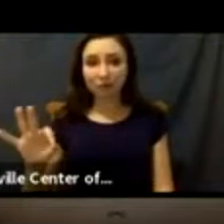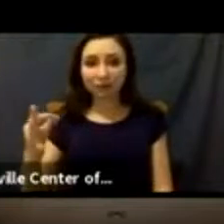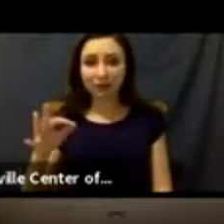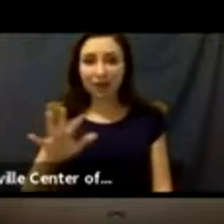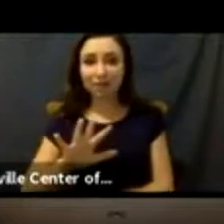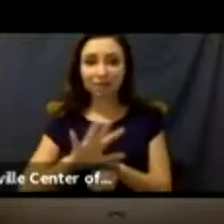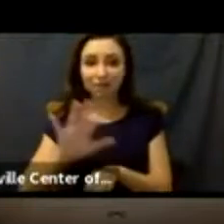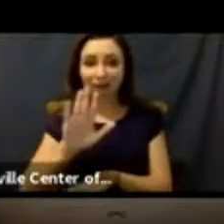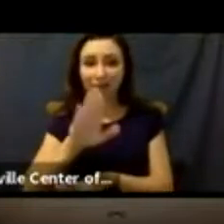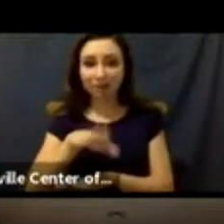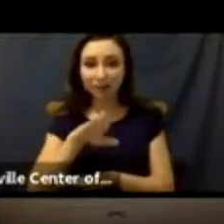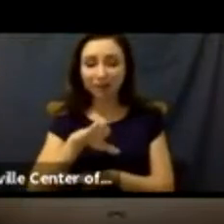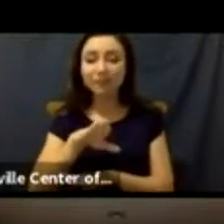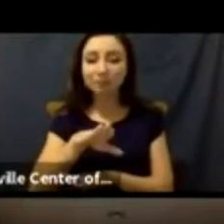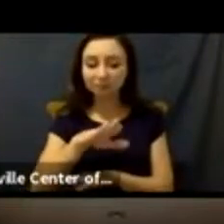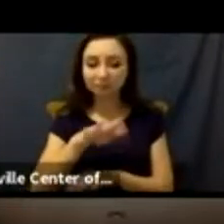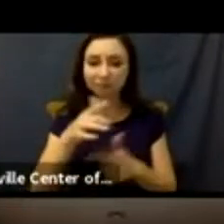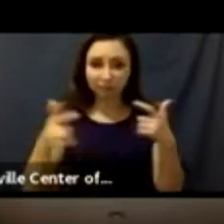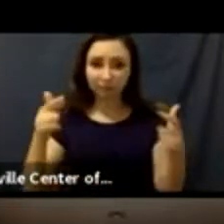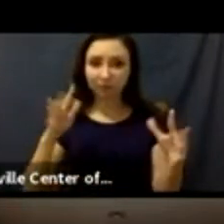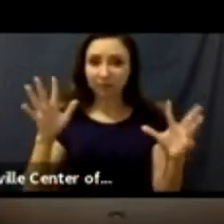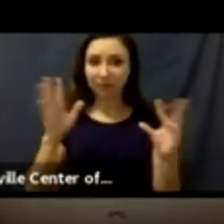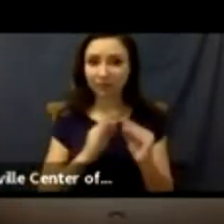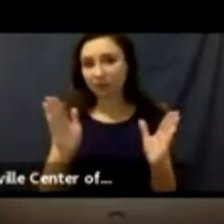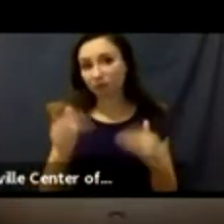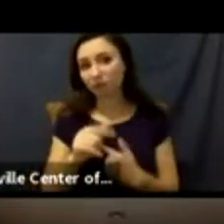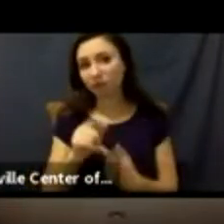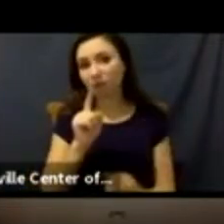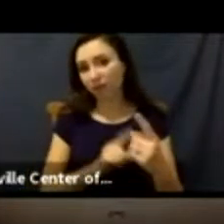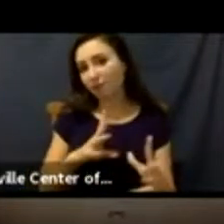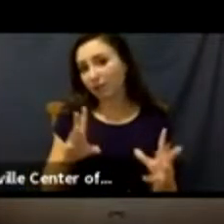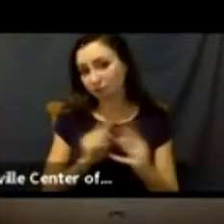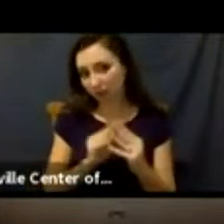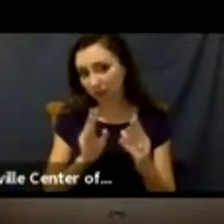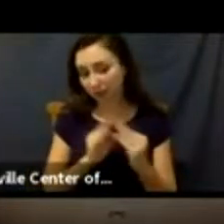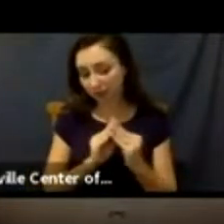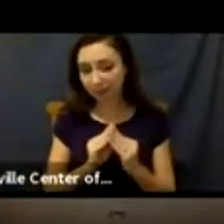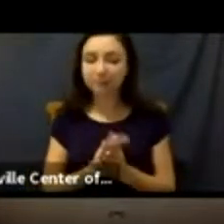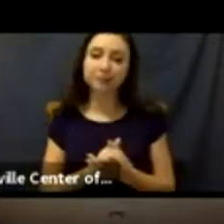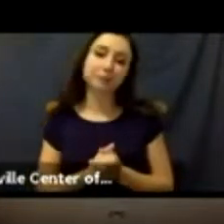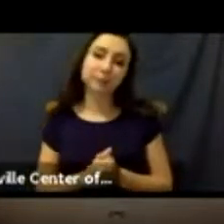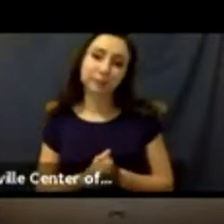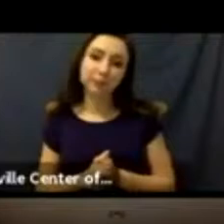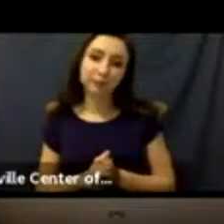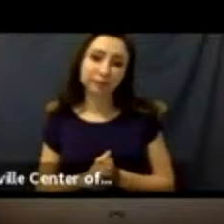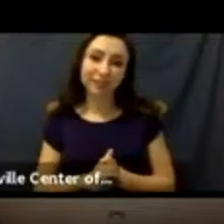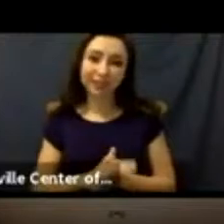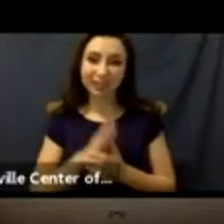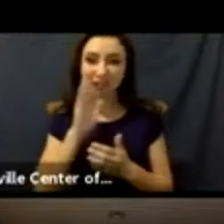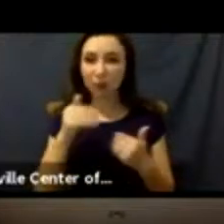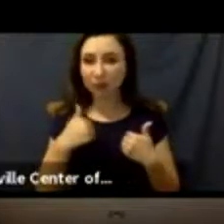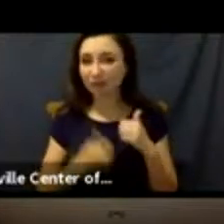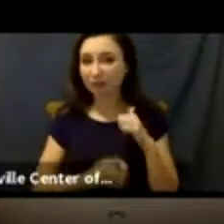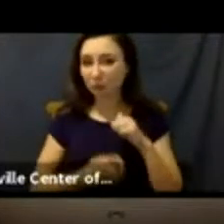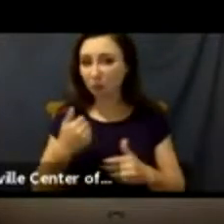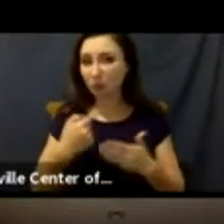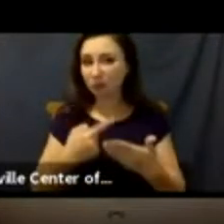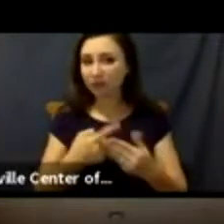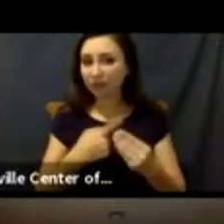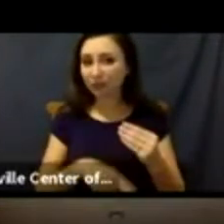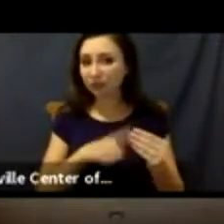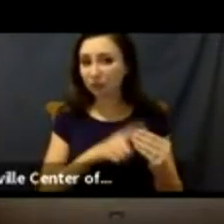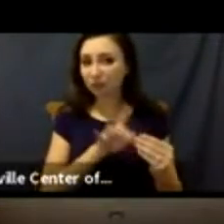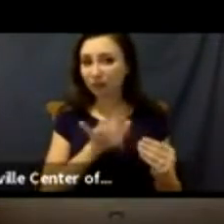in the main assembly room. It's a face-to-face meeting. And that's where they'll have the most discussion about this